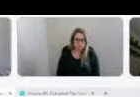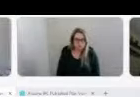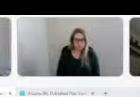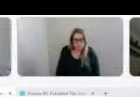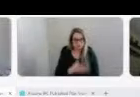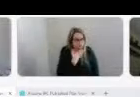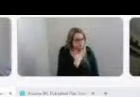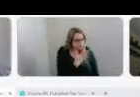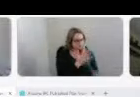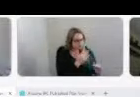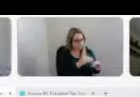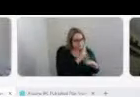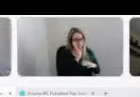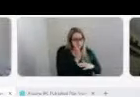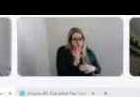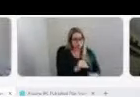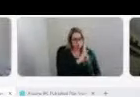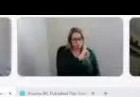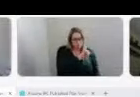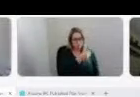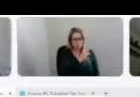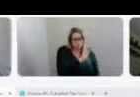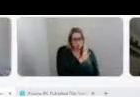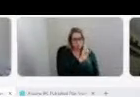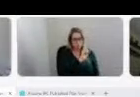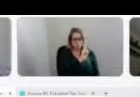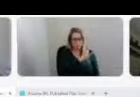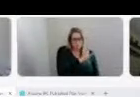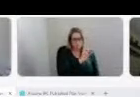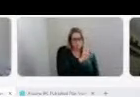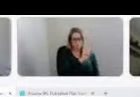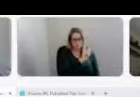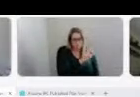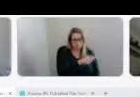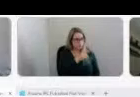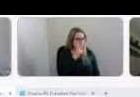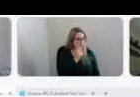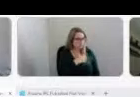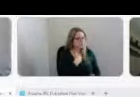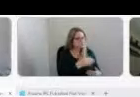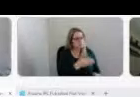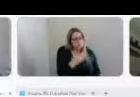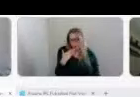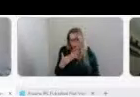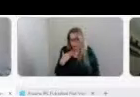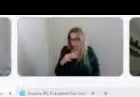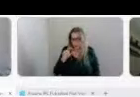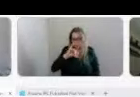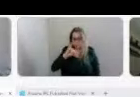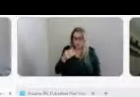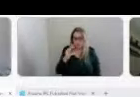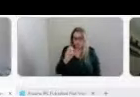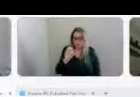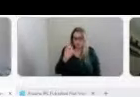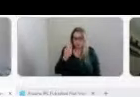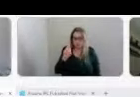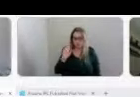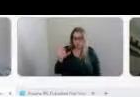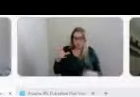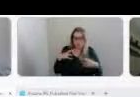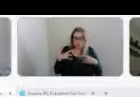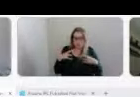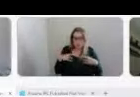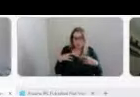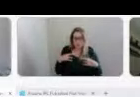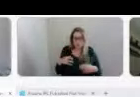thank you the next speaker is james barra james can you hear us thank you my name is james barra i'm a retired physician